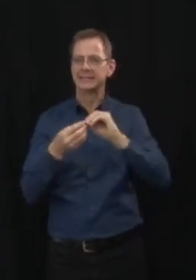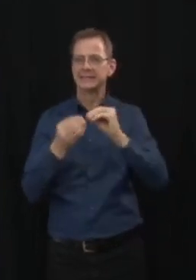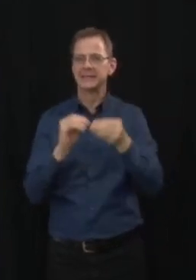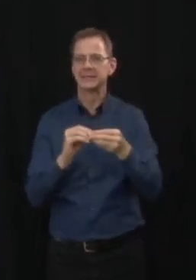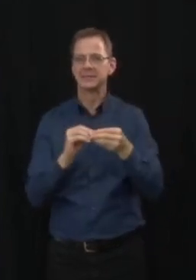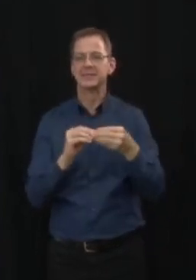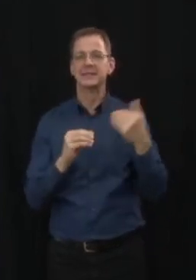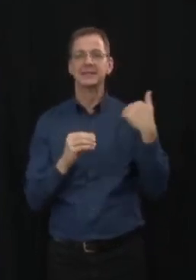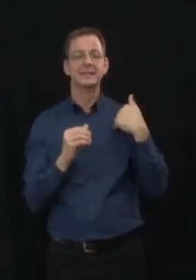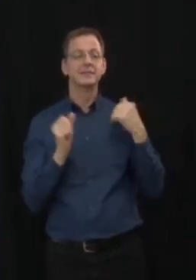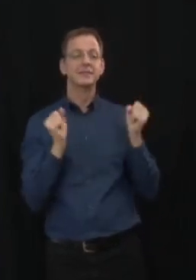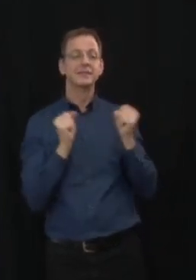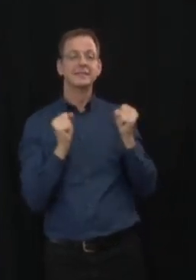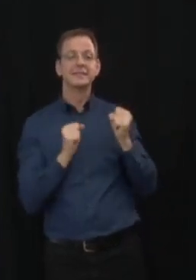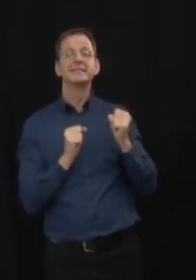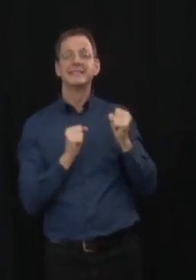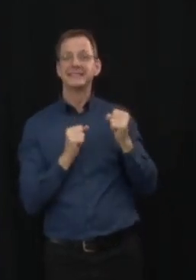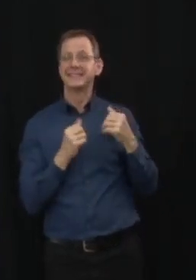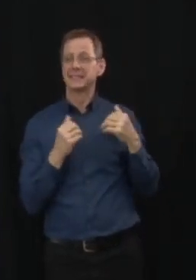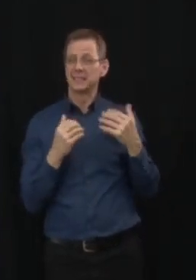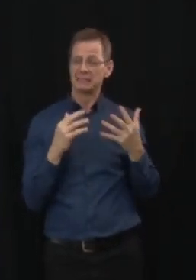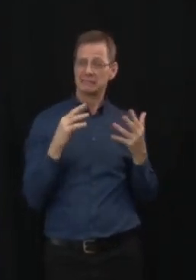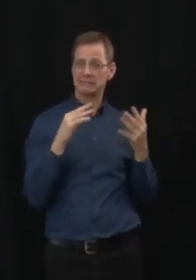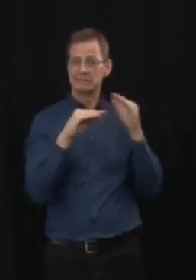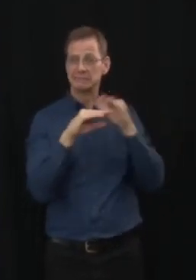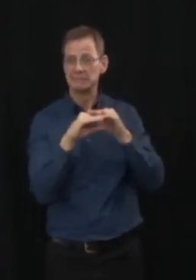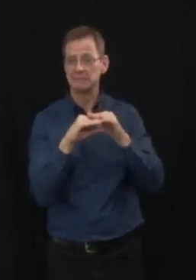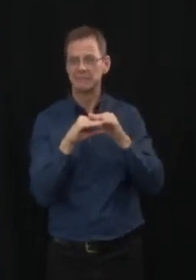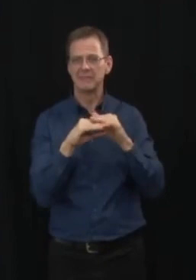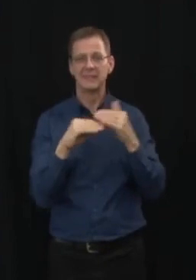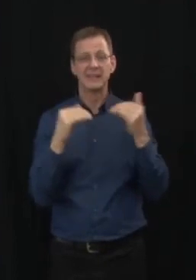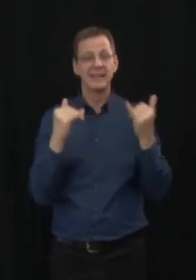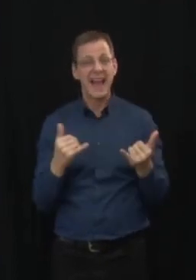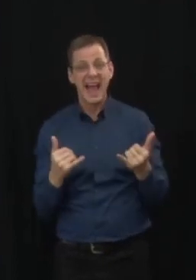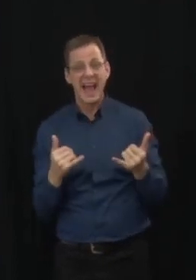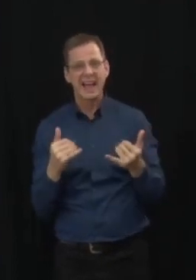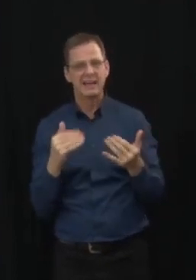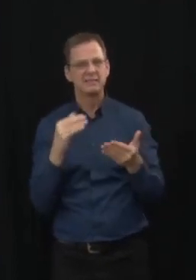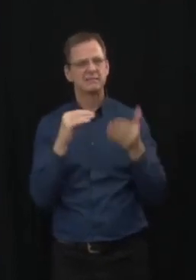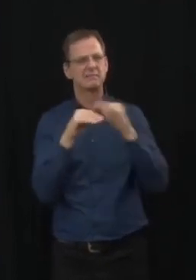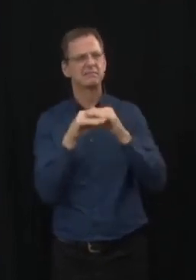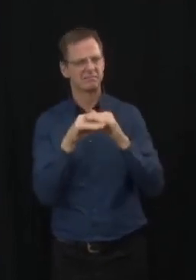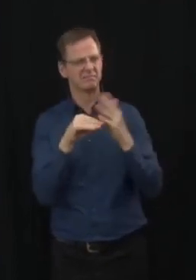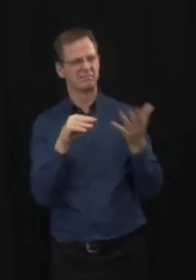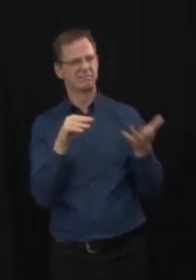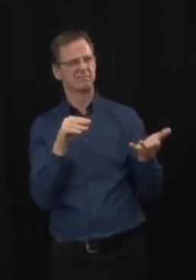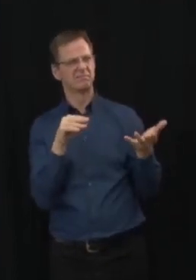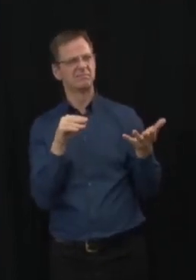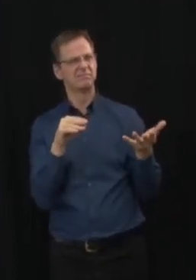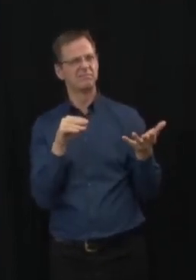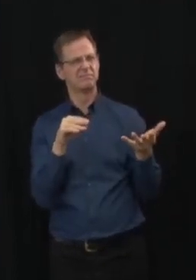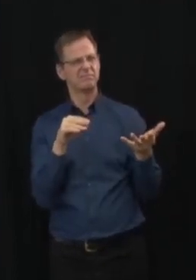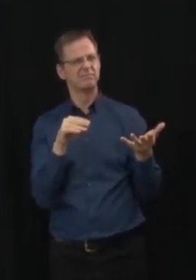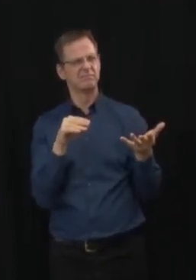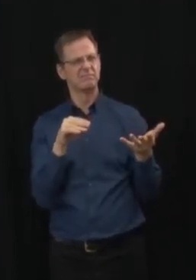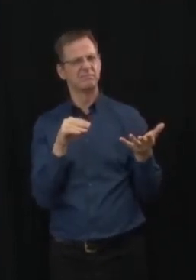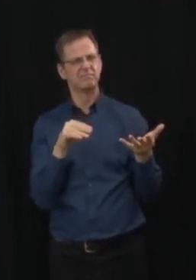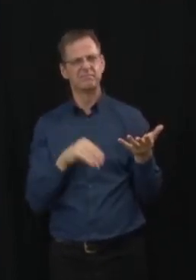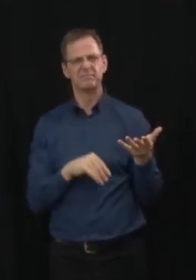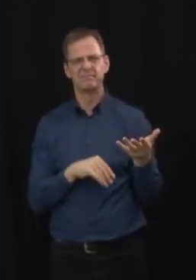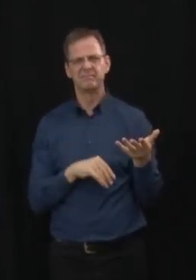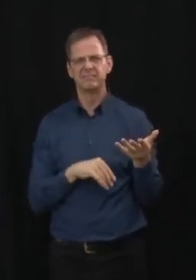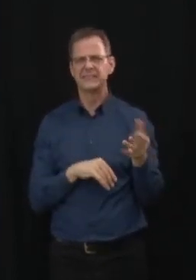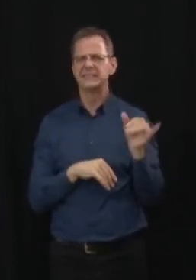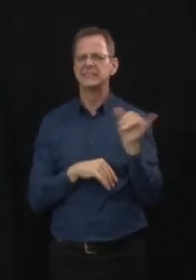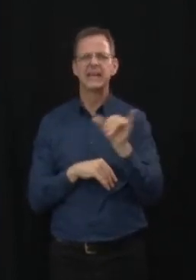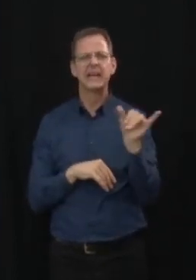in emergency departments. The numbers overall remain in line with past years, but occupancy at a few large sites is